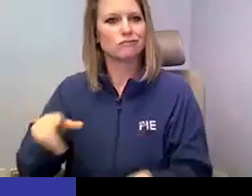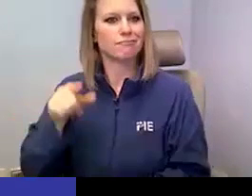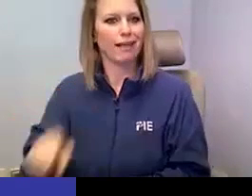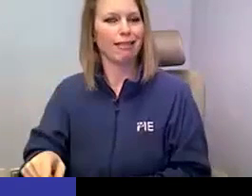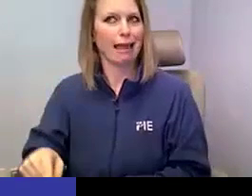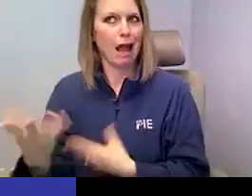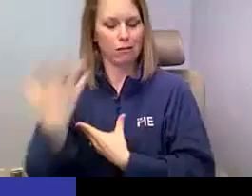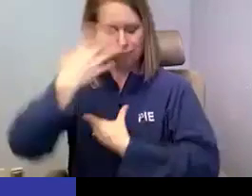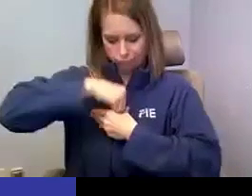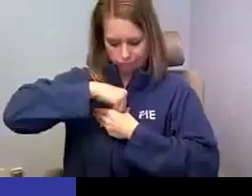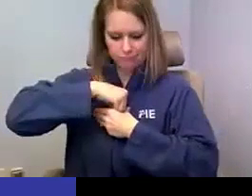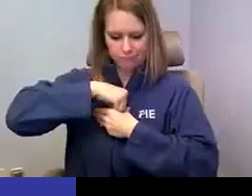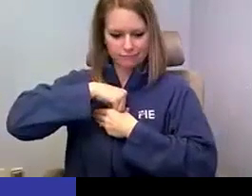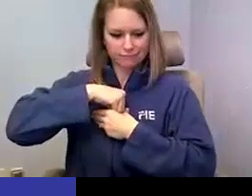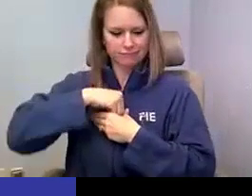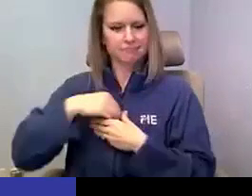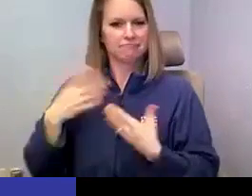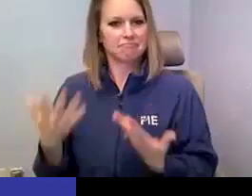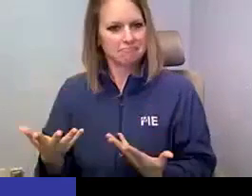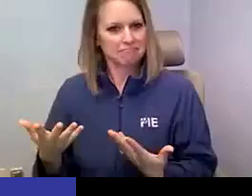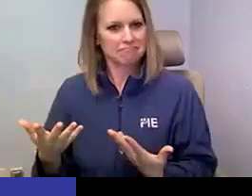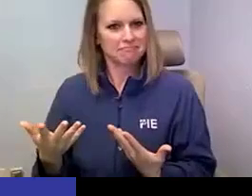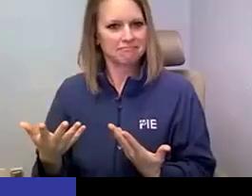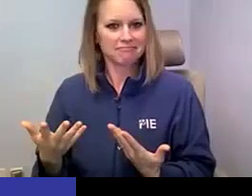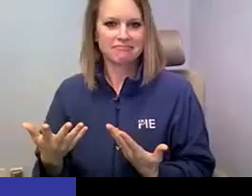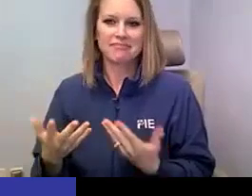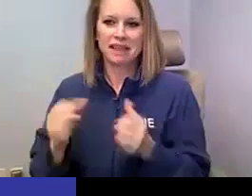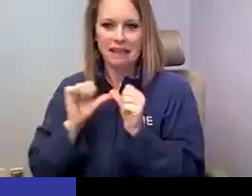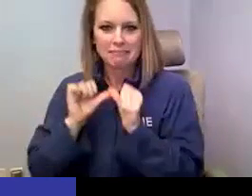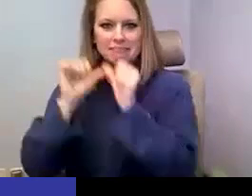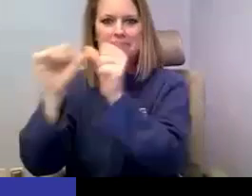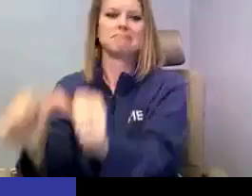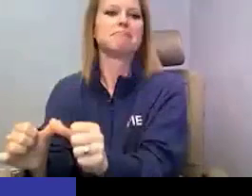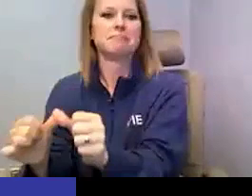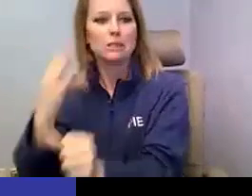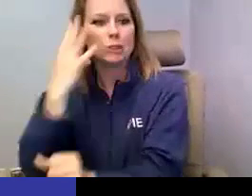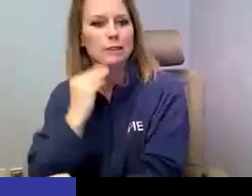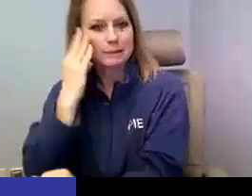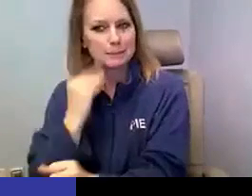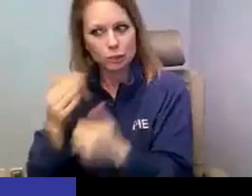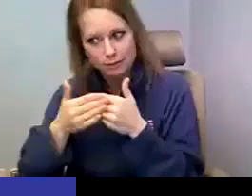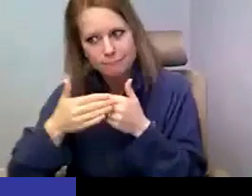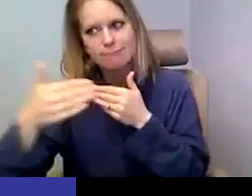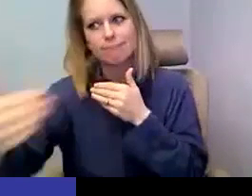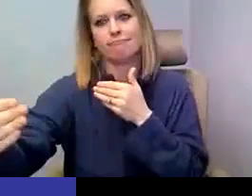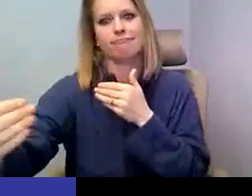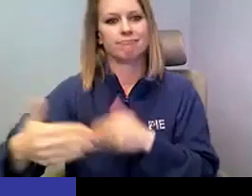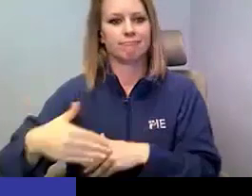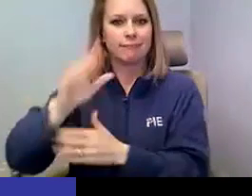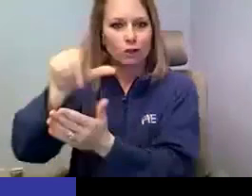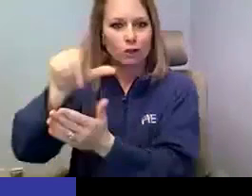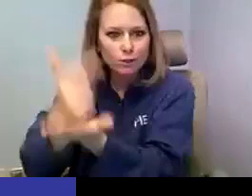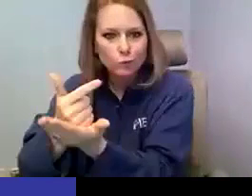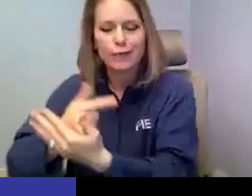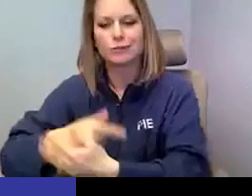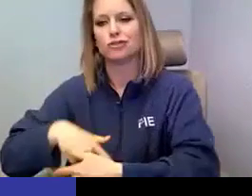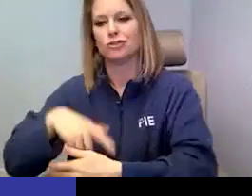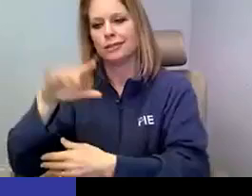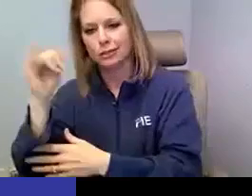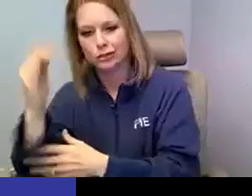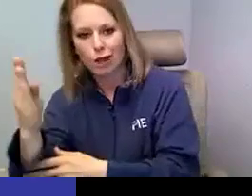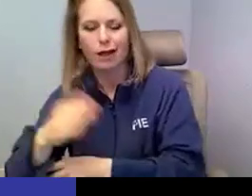less of the positive secondary and post-secondary outcomes, academic skills, graduation, jobs, college attendance,